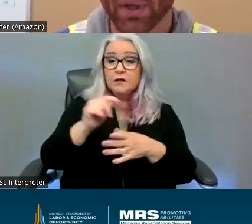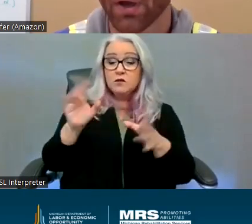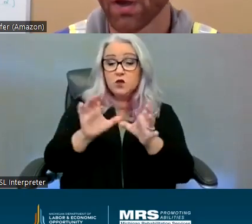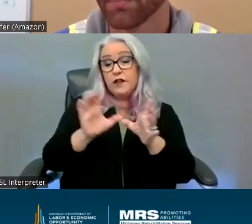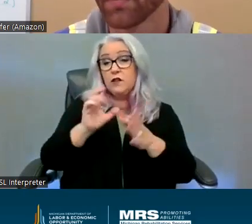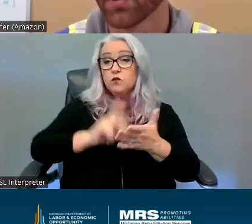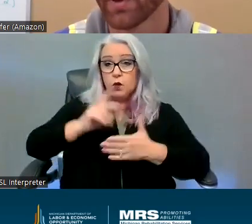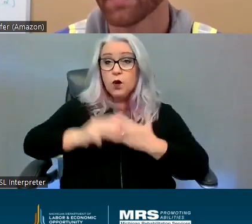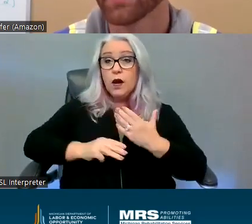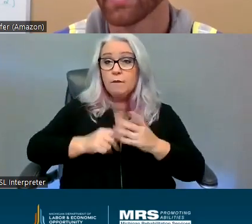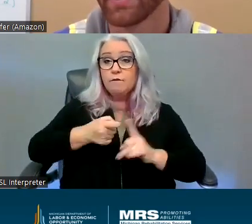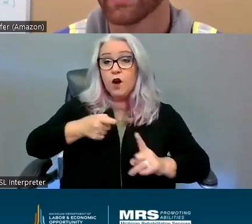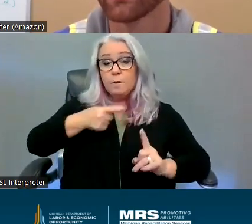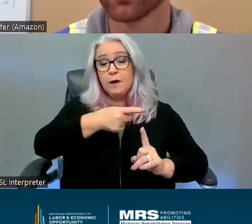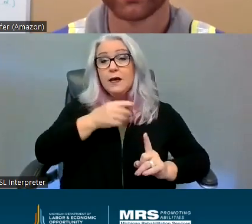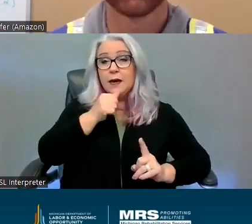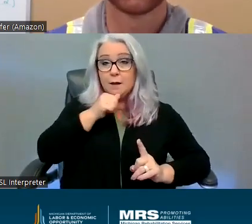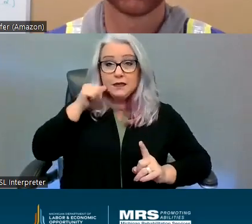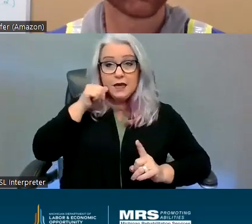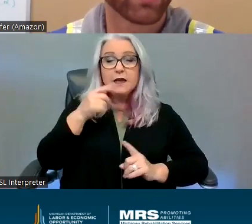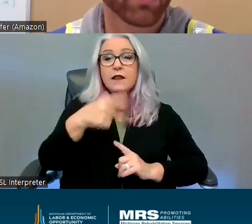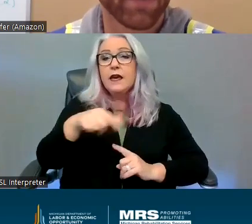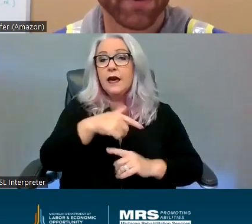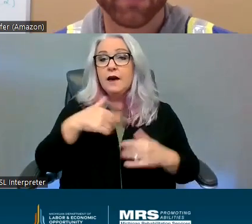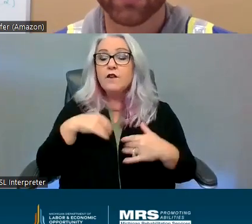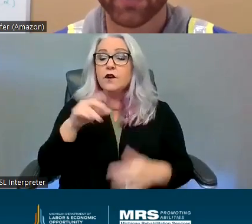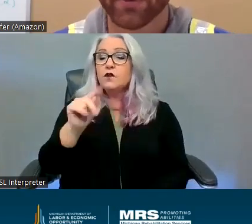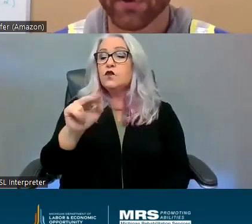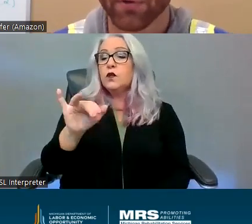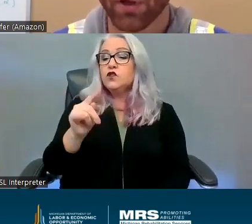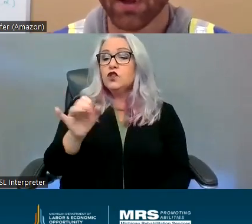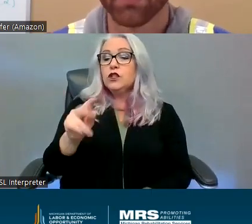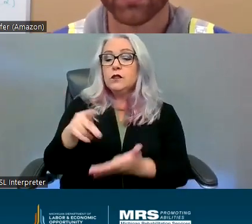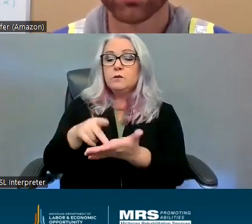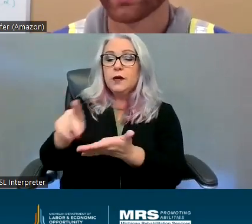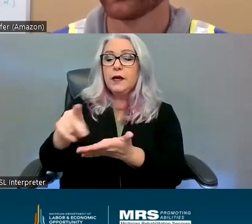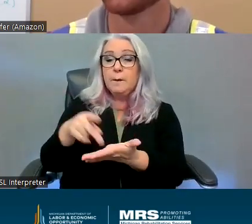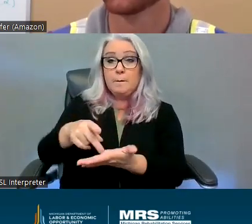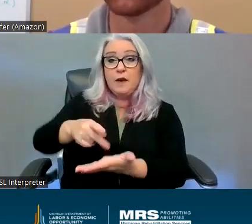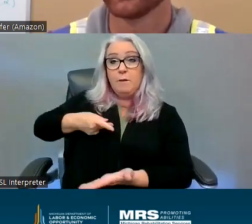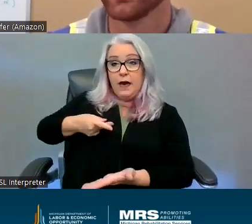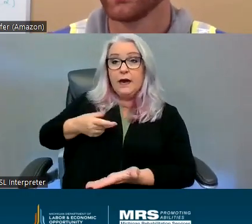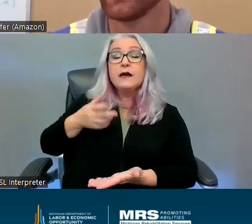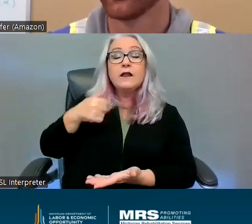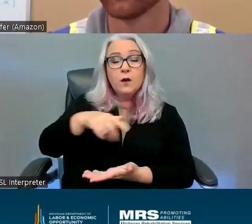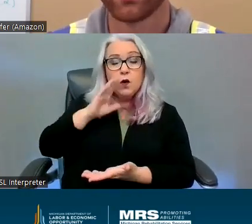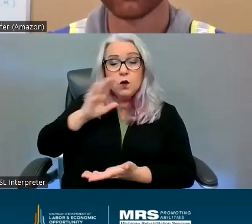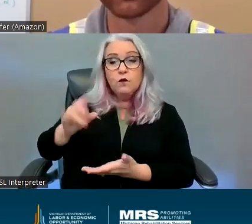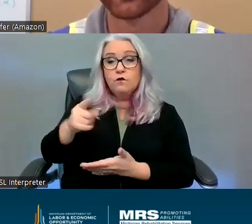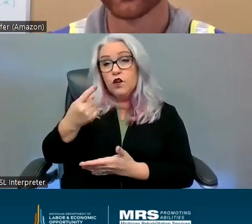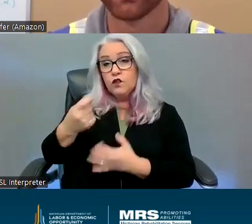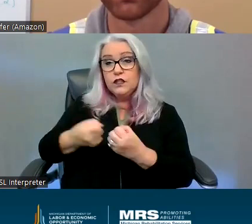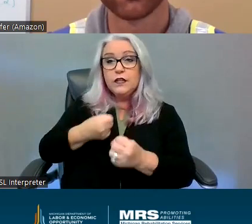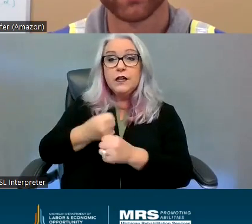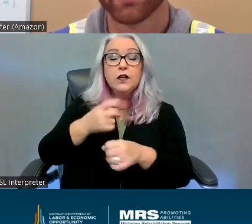program. So Amazon has tuition reimbursement. So after your first year, they'll do tuition reimbursement and also help